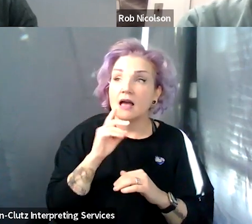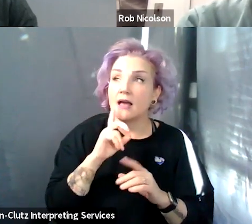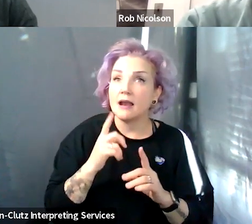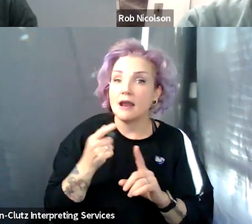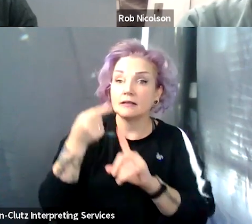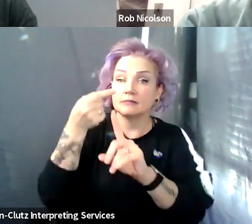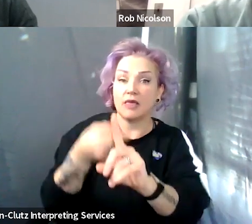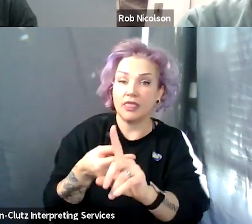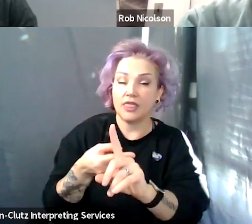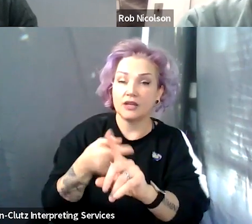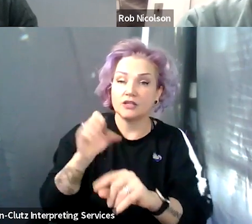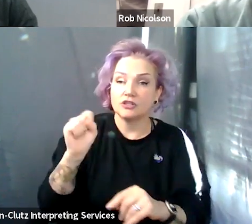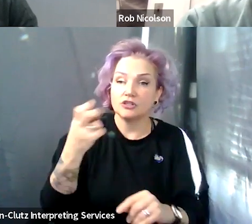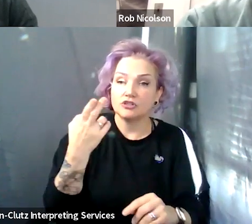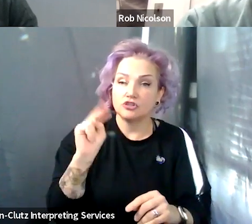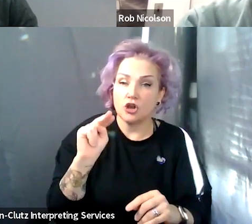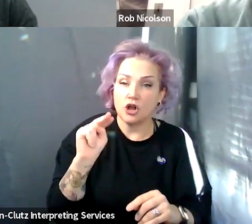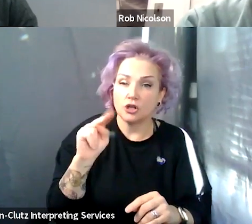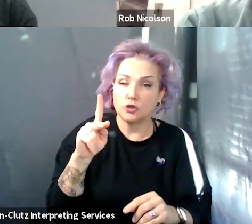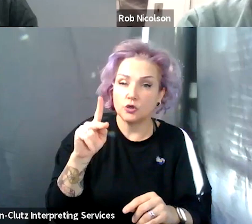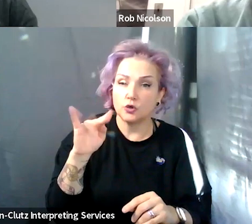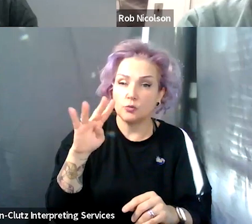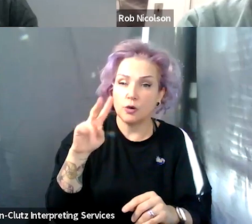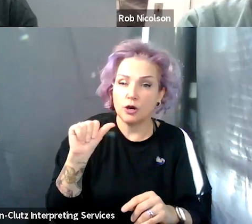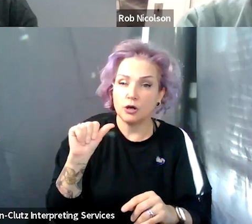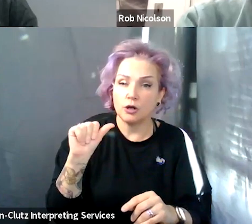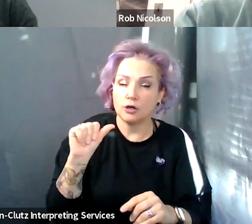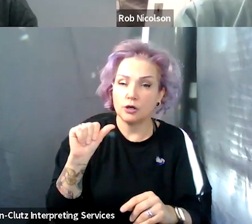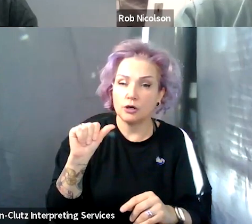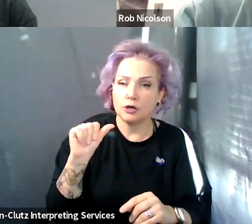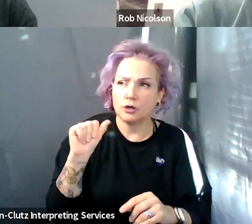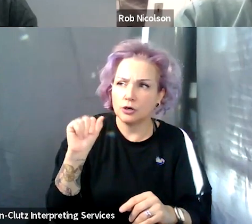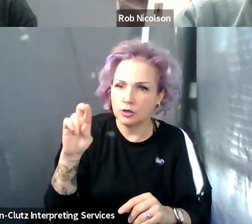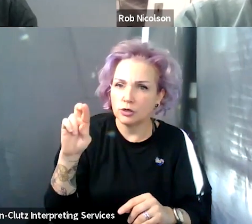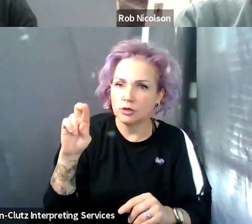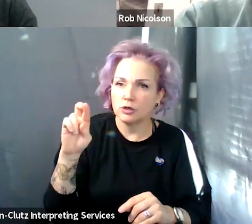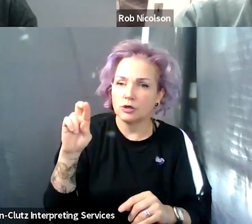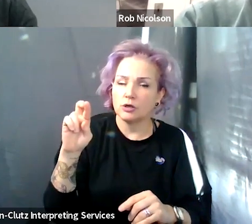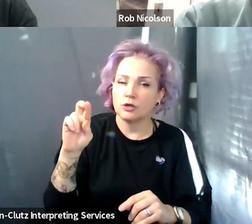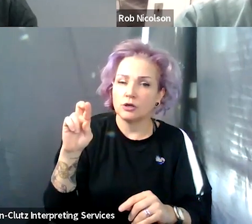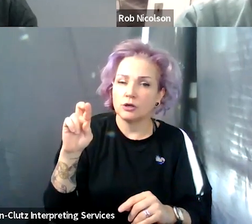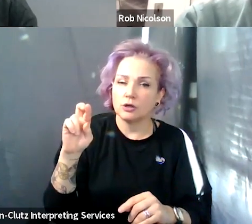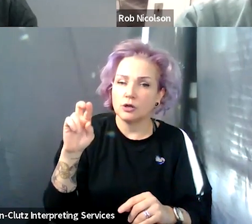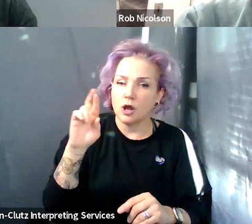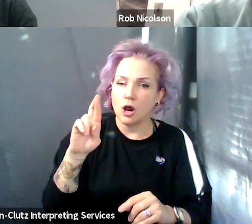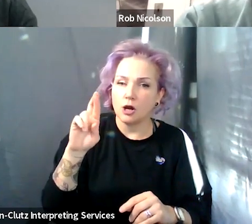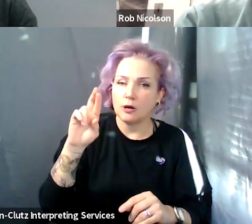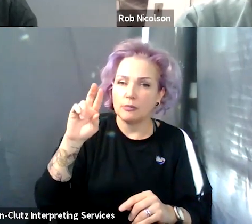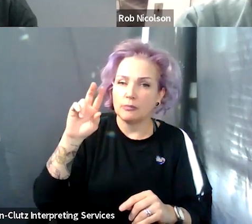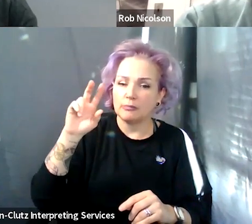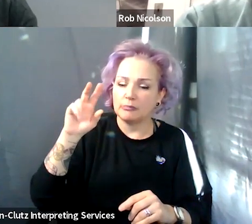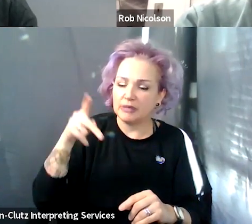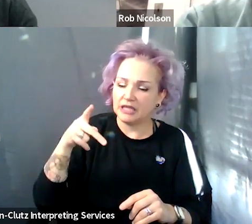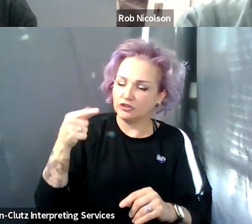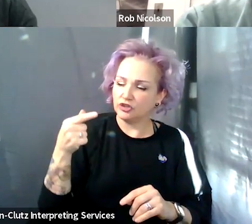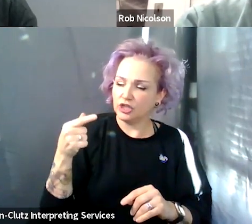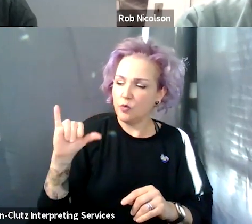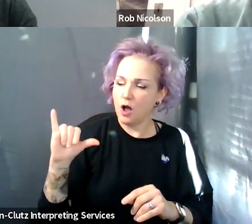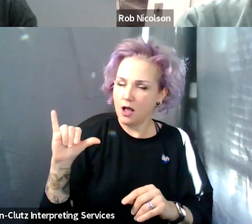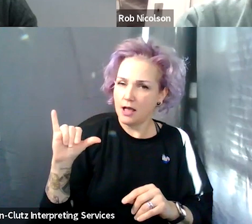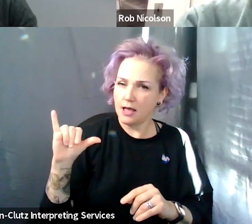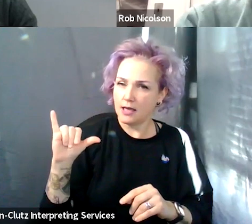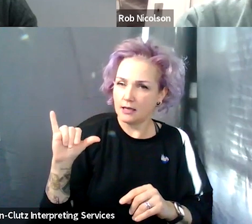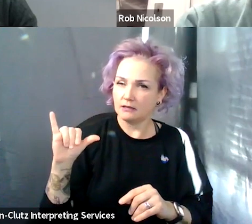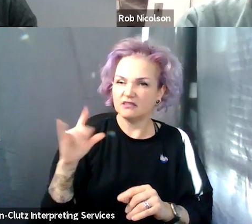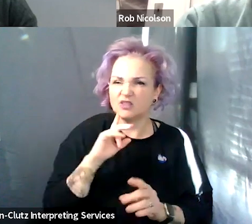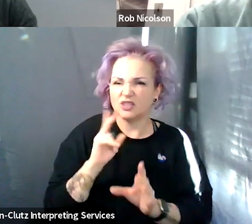Sean Veerakumar, who is a PGY 6, I believe, or PGY 5 in psychiatry, is going to talk about